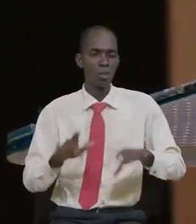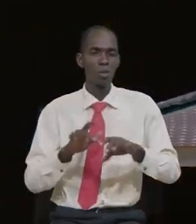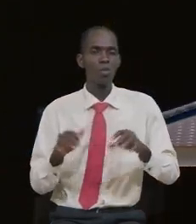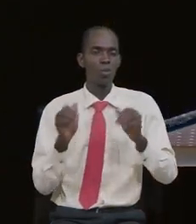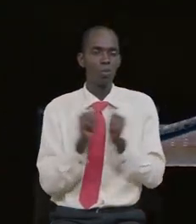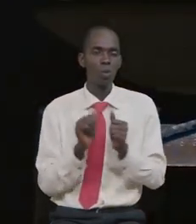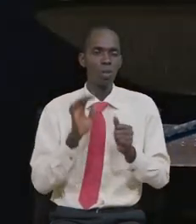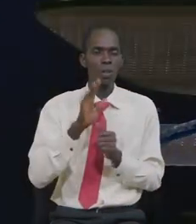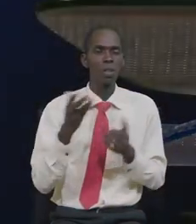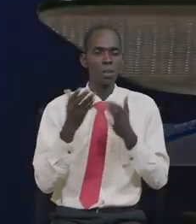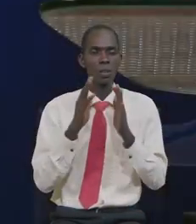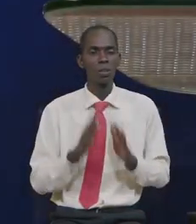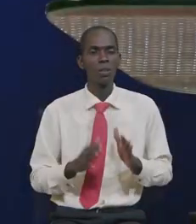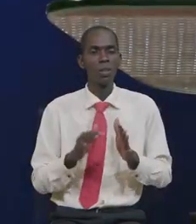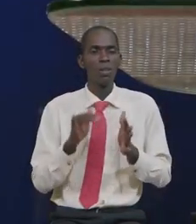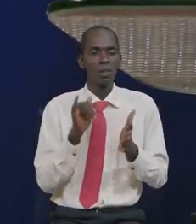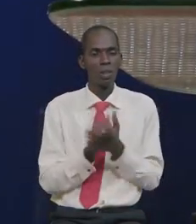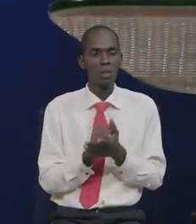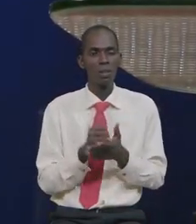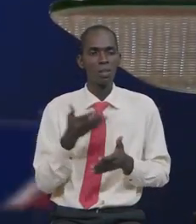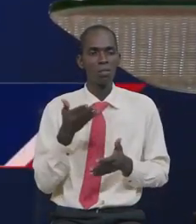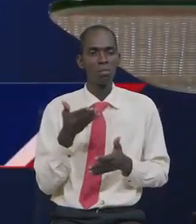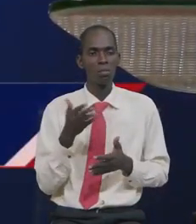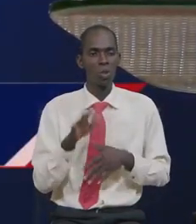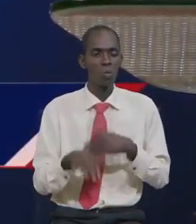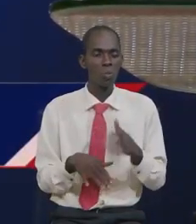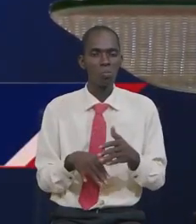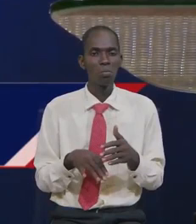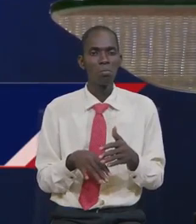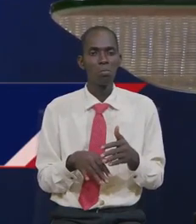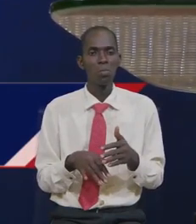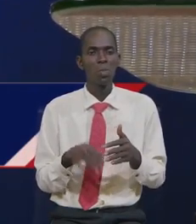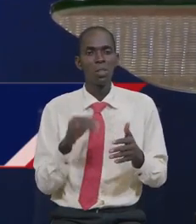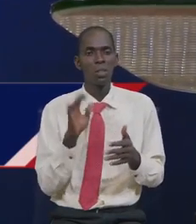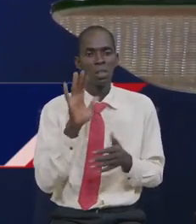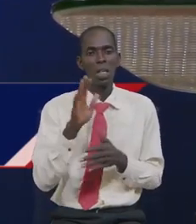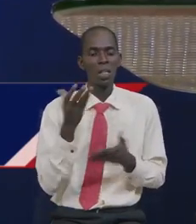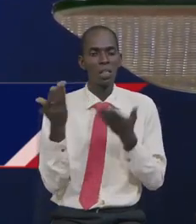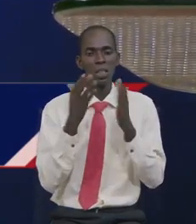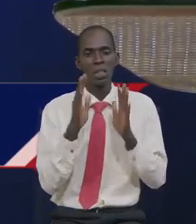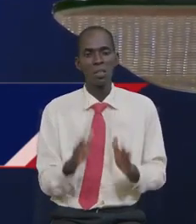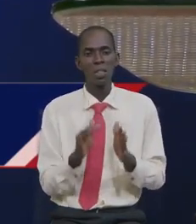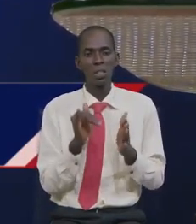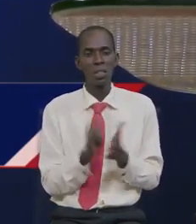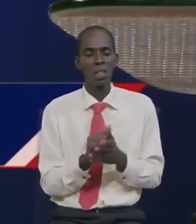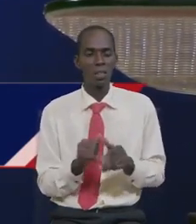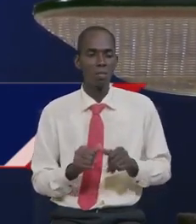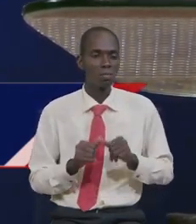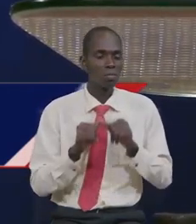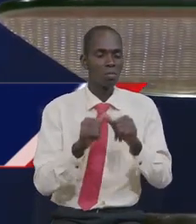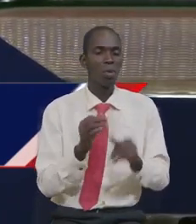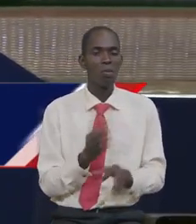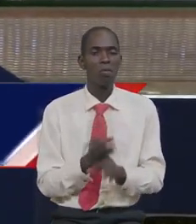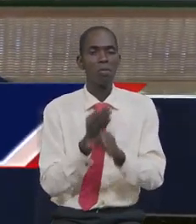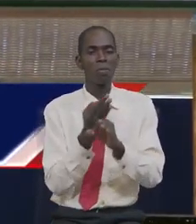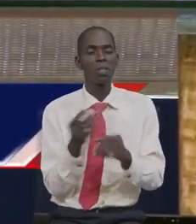thee, thy servants that trust thee, the servants that walk before thee, the servant that remain faithful every